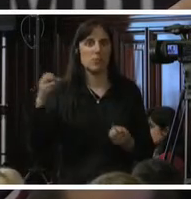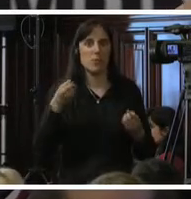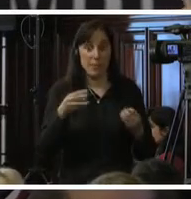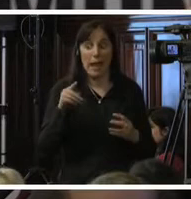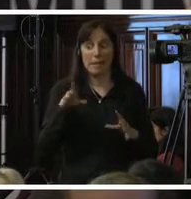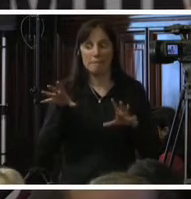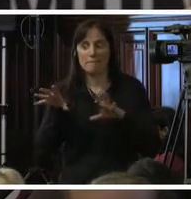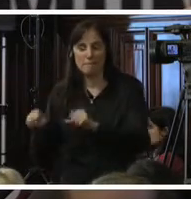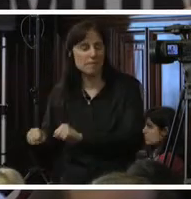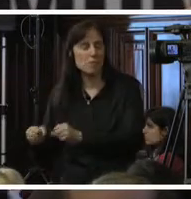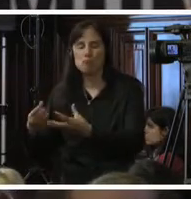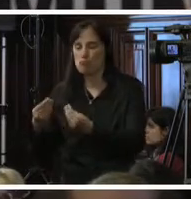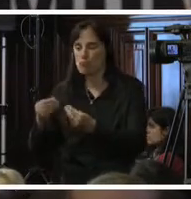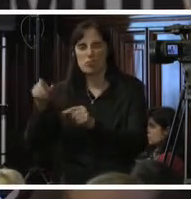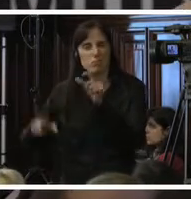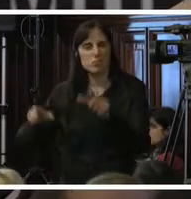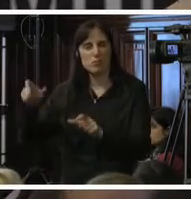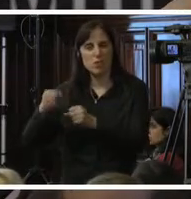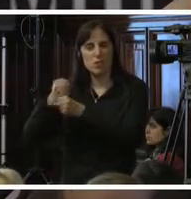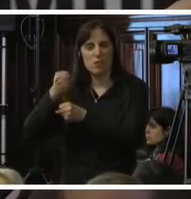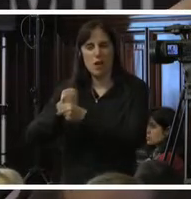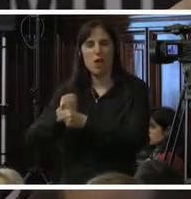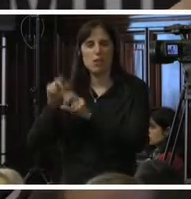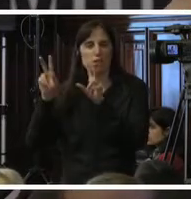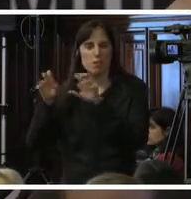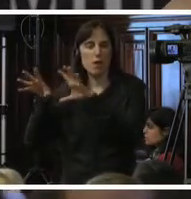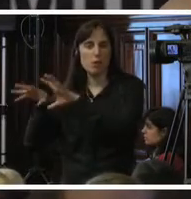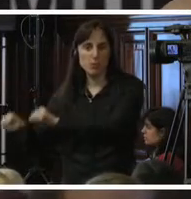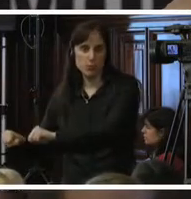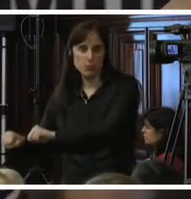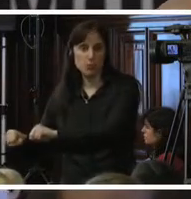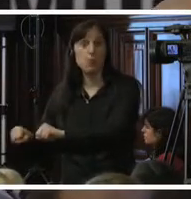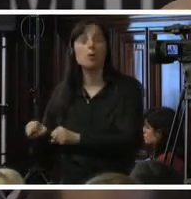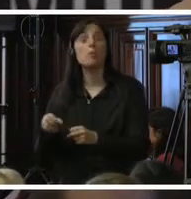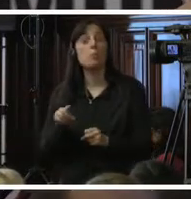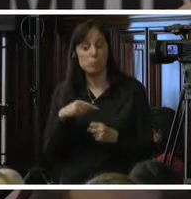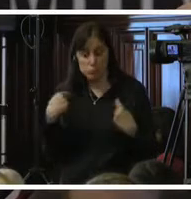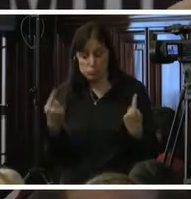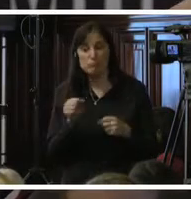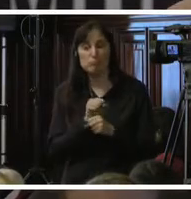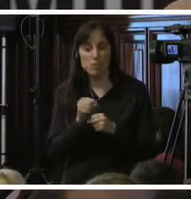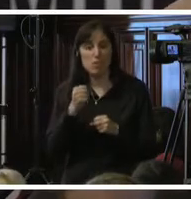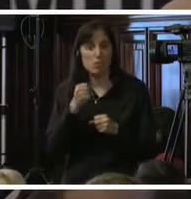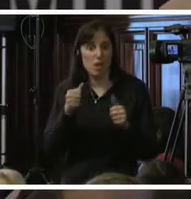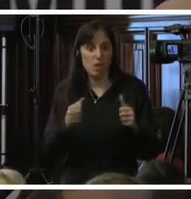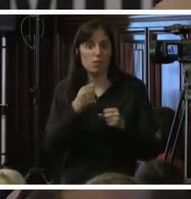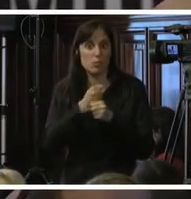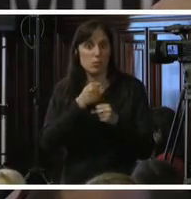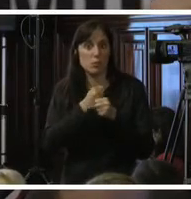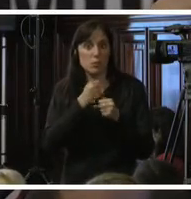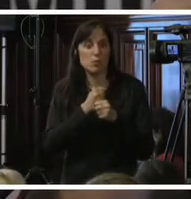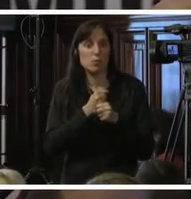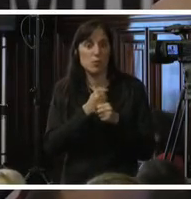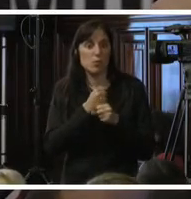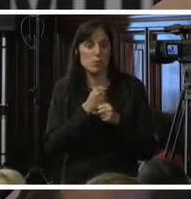we can do a lot, but we in the commission must try vis-a-vis directly with the state and with